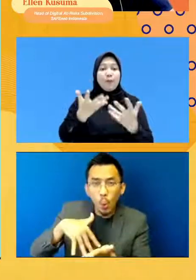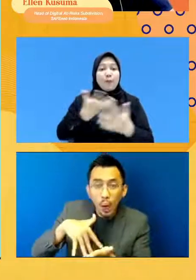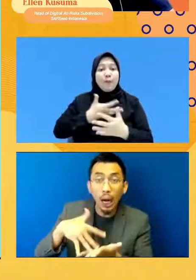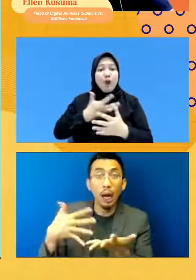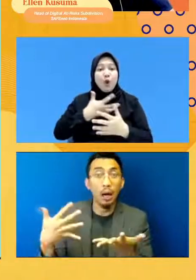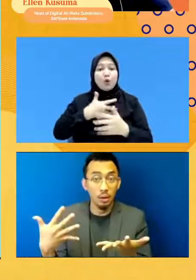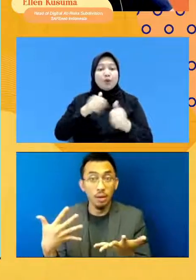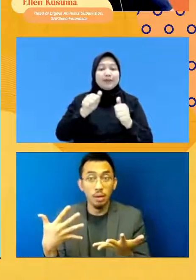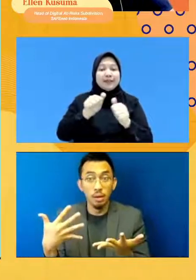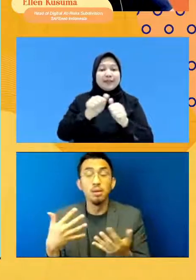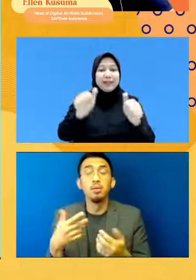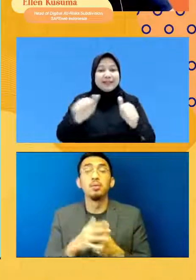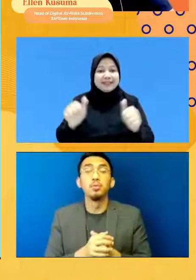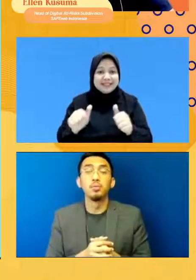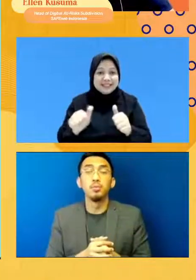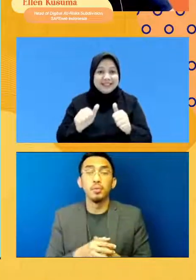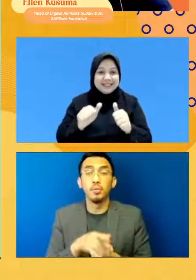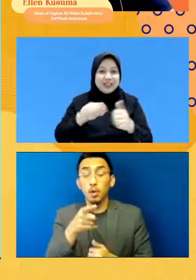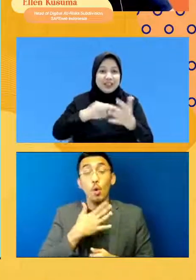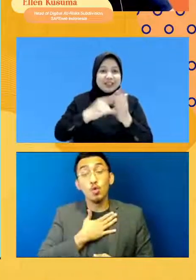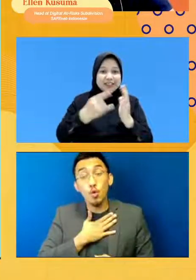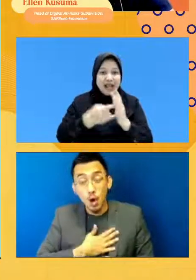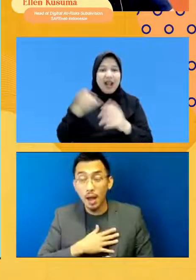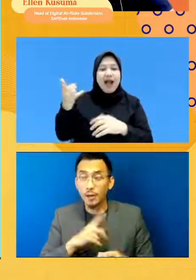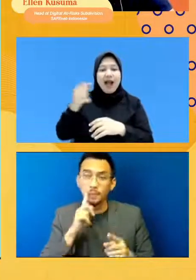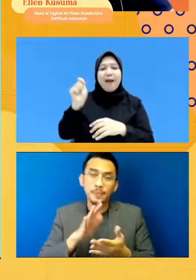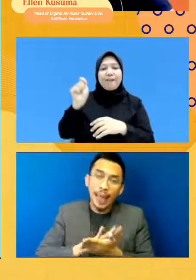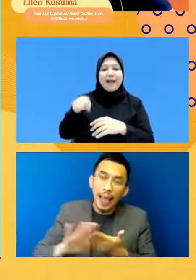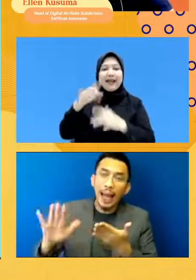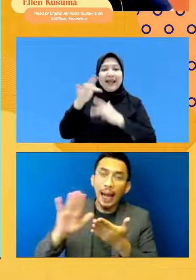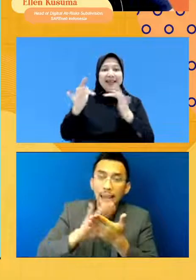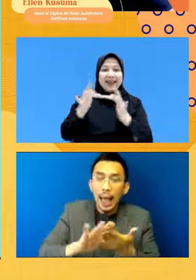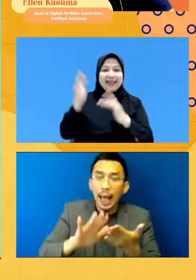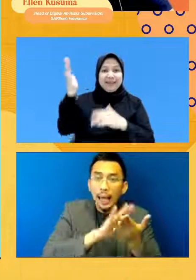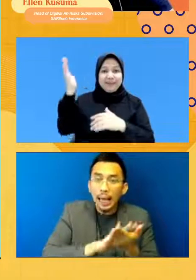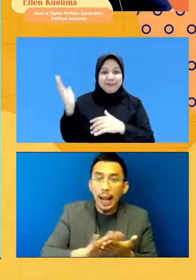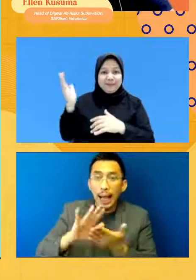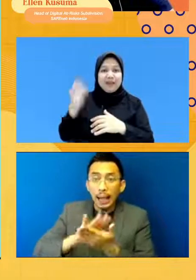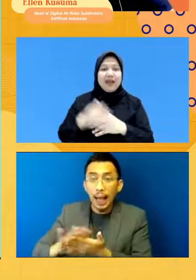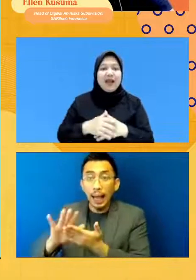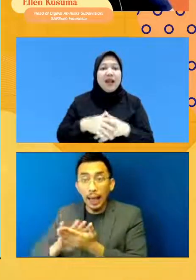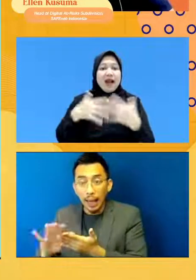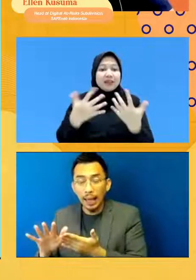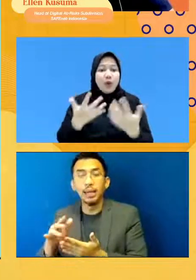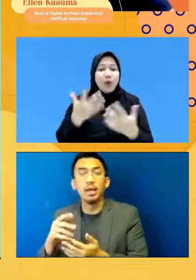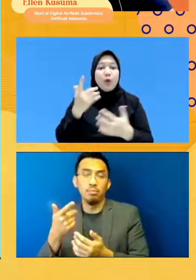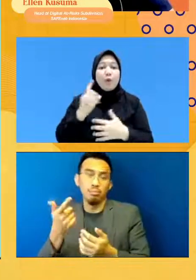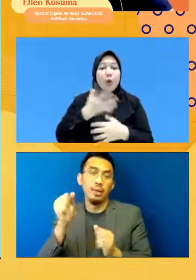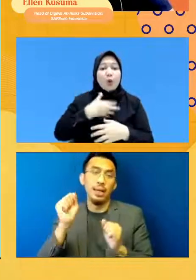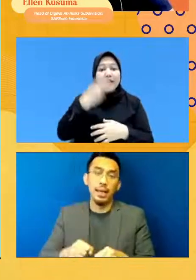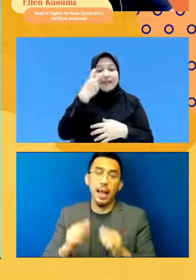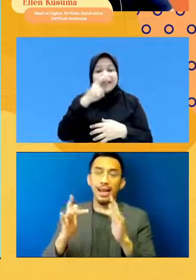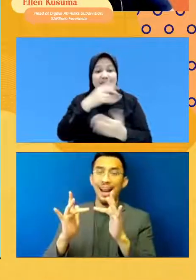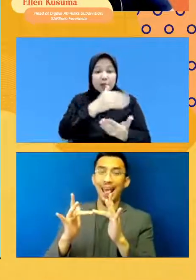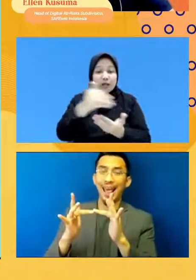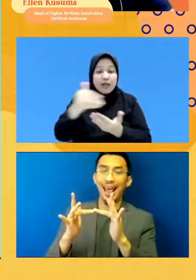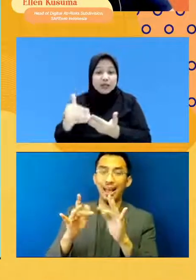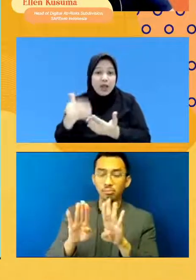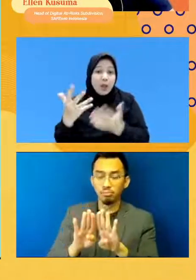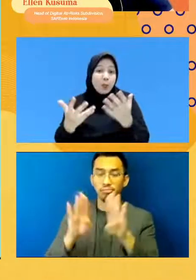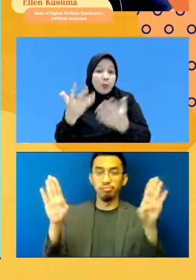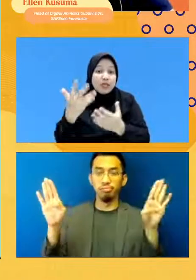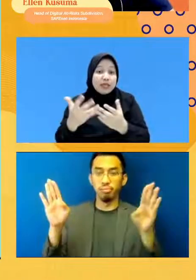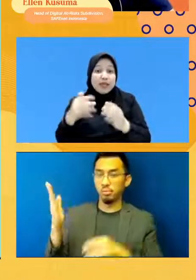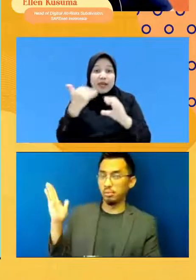by doing the step that is provided in this link, or you could check for data breaches if your email has been data breached so